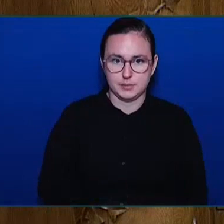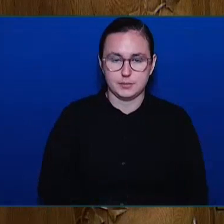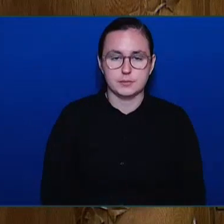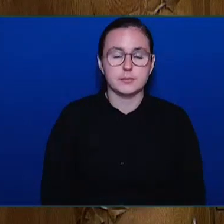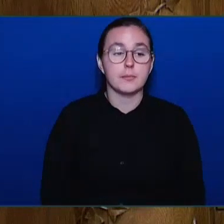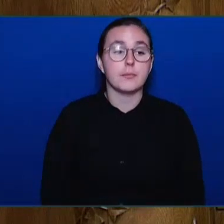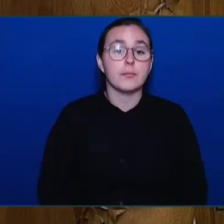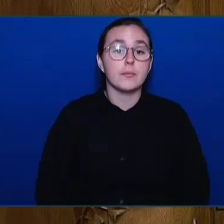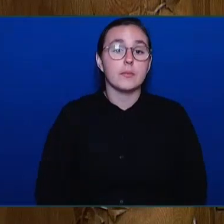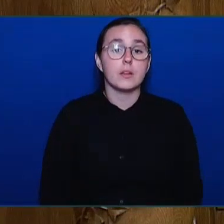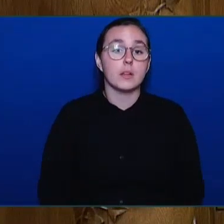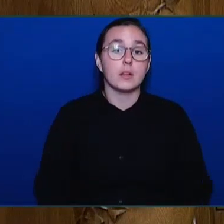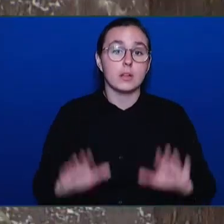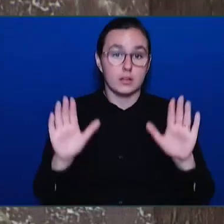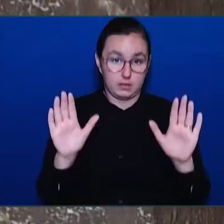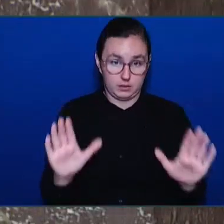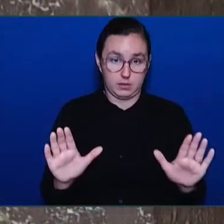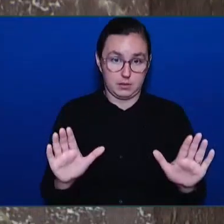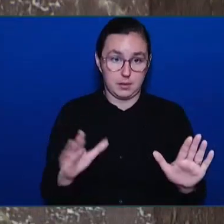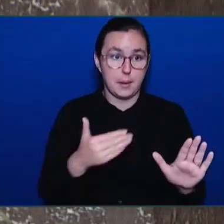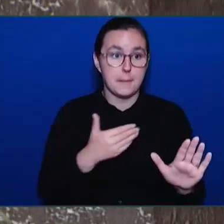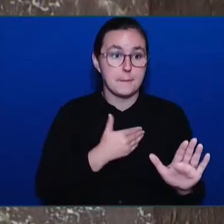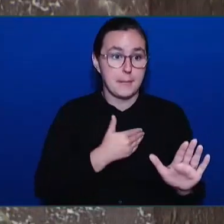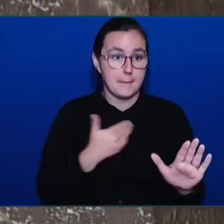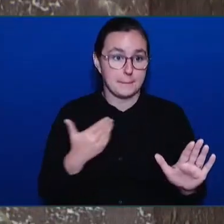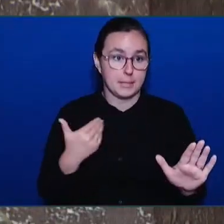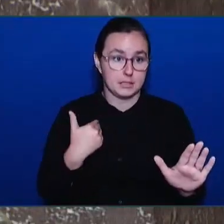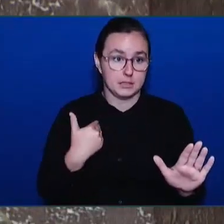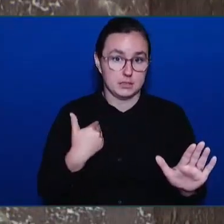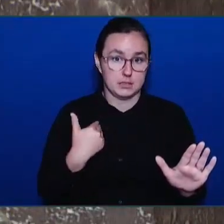Minister will continue. It's hard to hear the truth, Honourable Speaker.